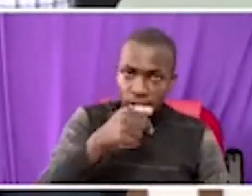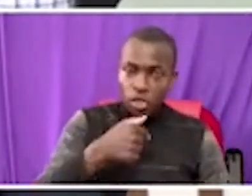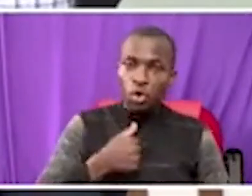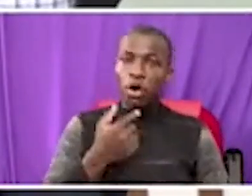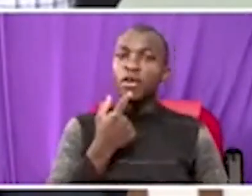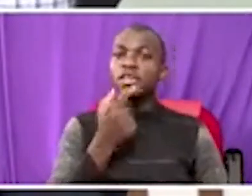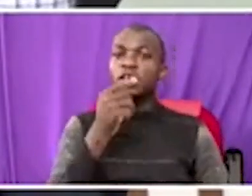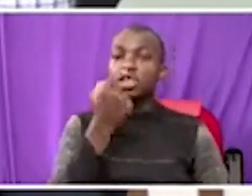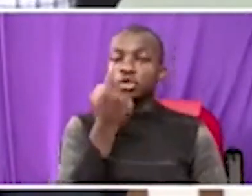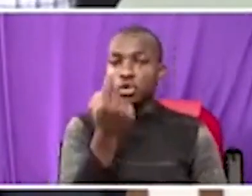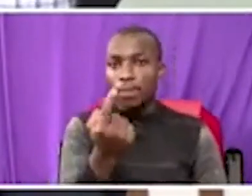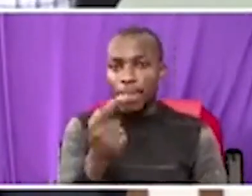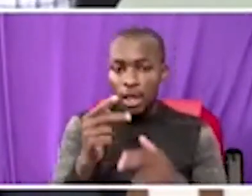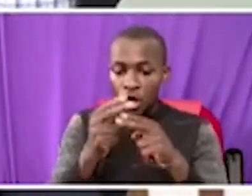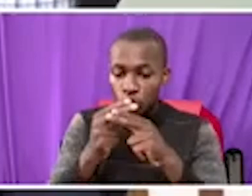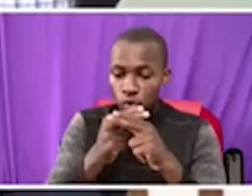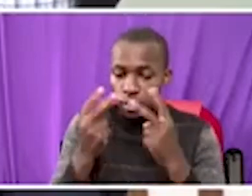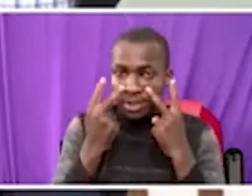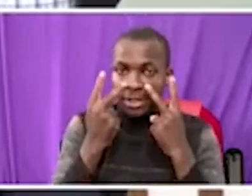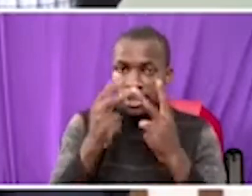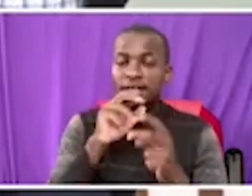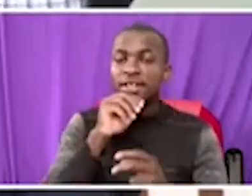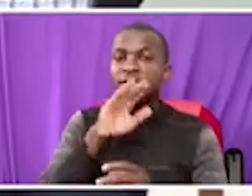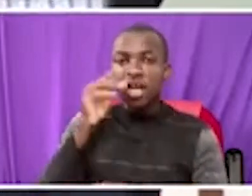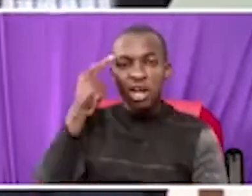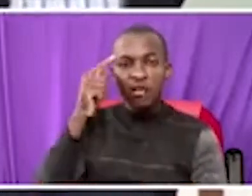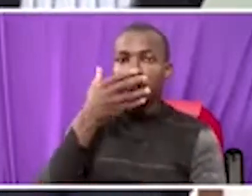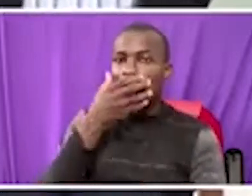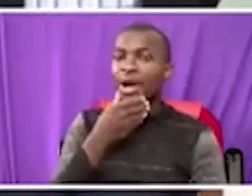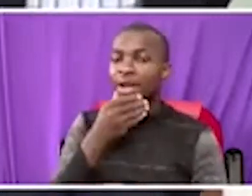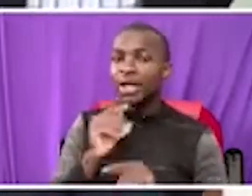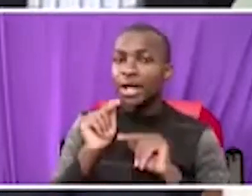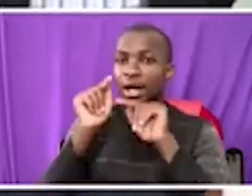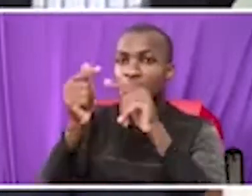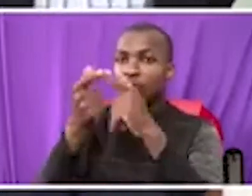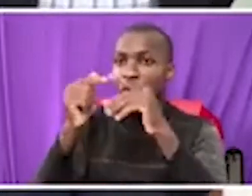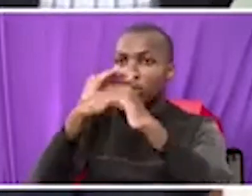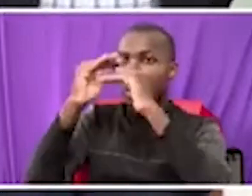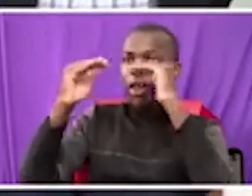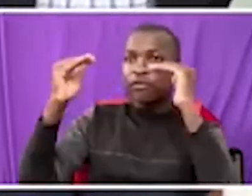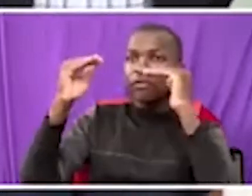you will soon see the Son of Man coming from heaven,